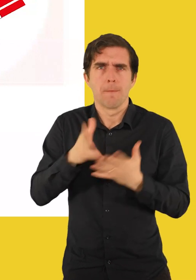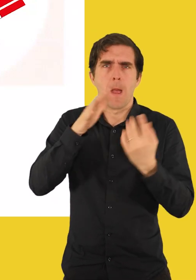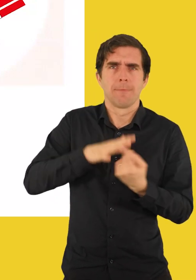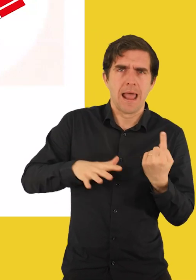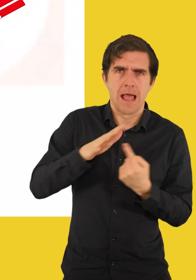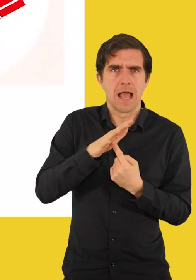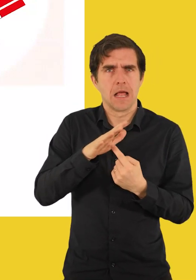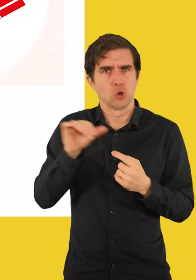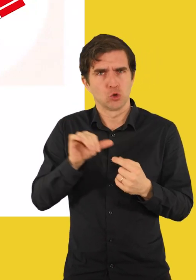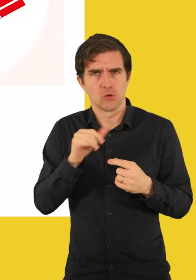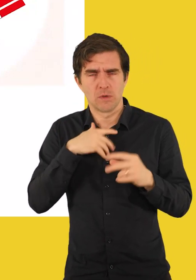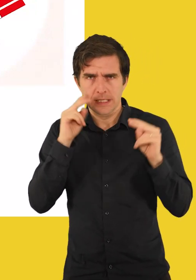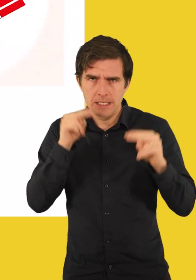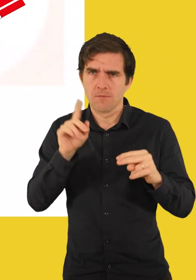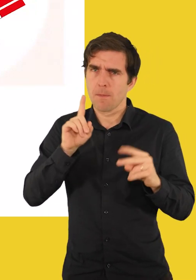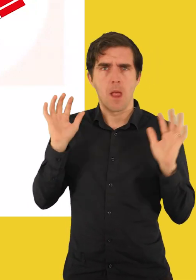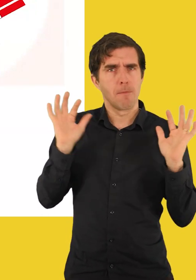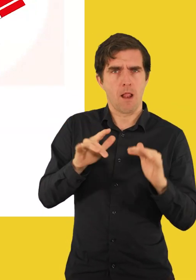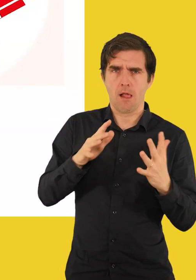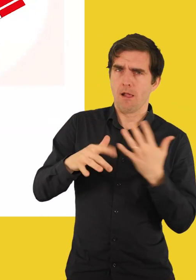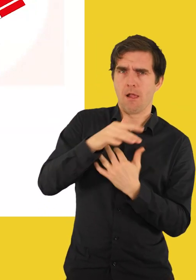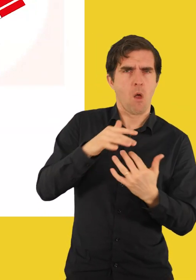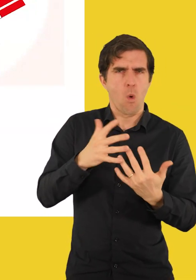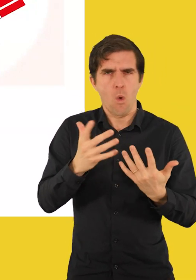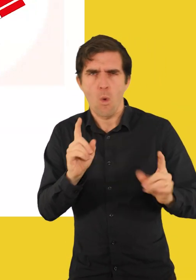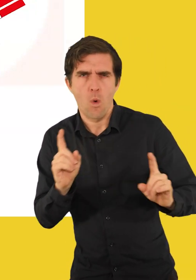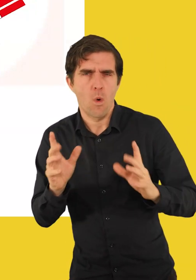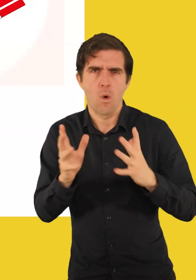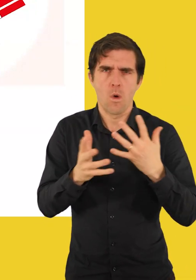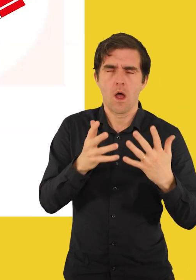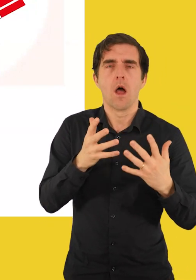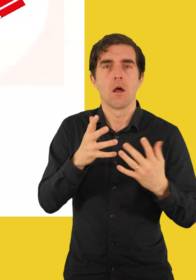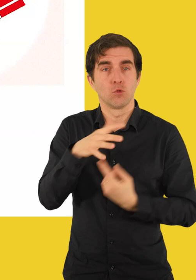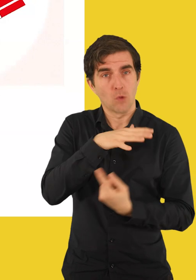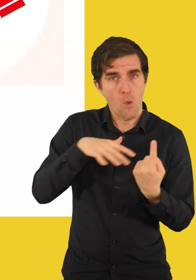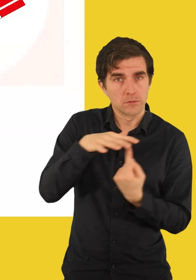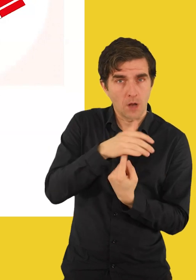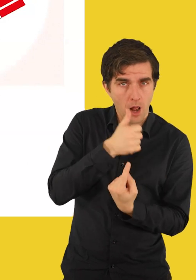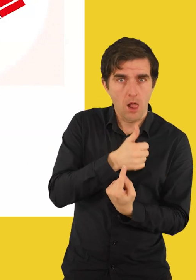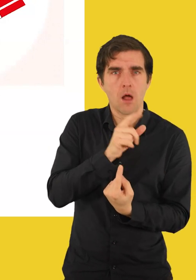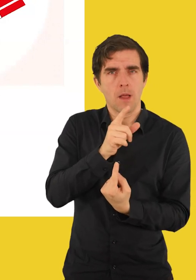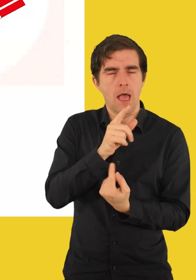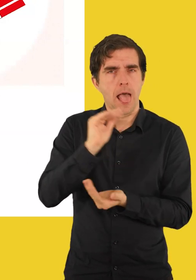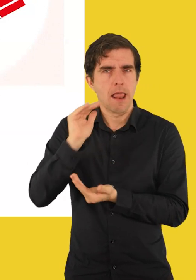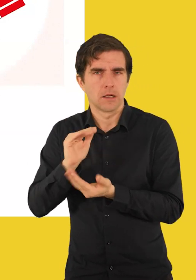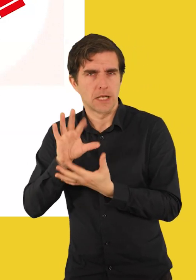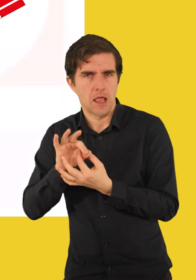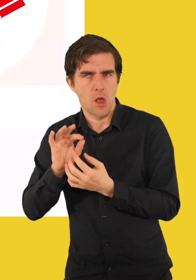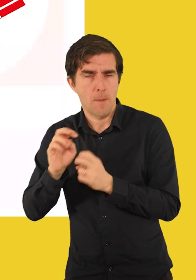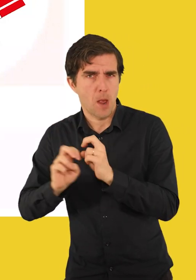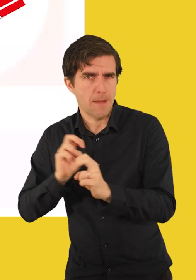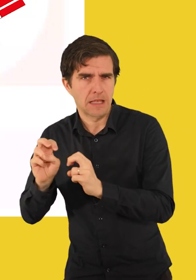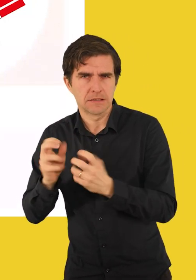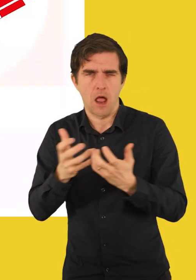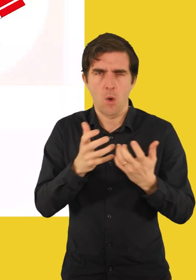as we should see public space as a living room where people come together. So it's the social aspect, but also doing